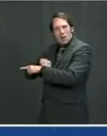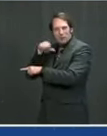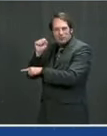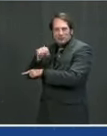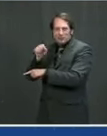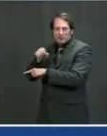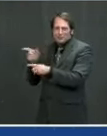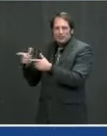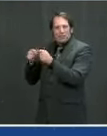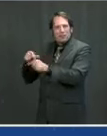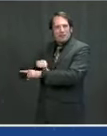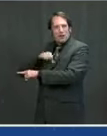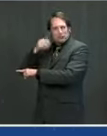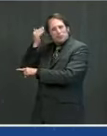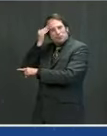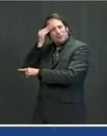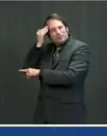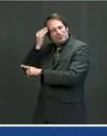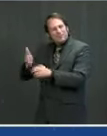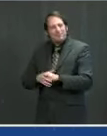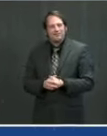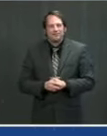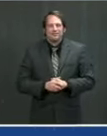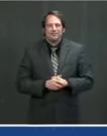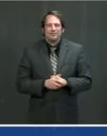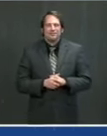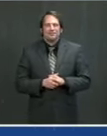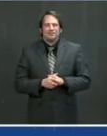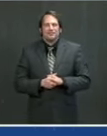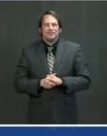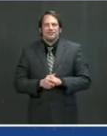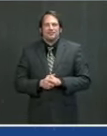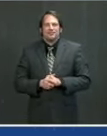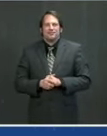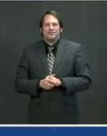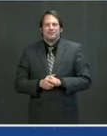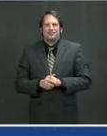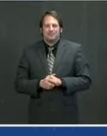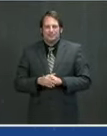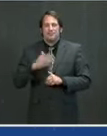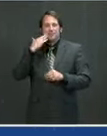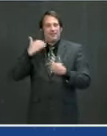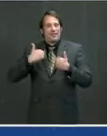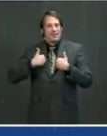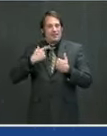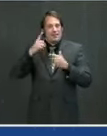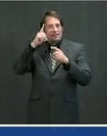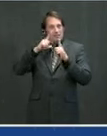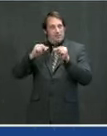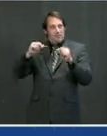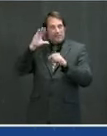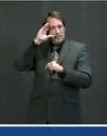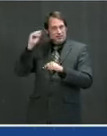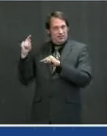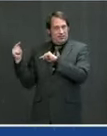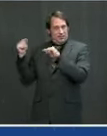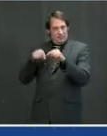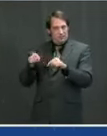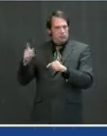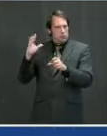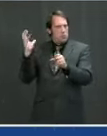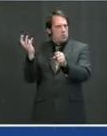are. And you've got a Japanese boy coming over here, and guess what? He won the Masters. He won the Masters.